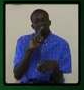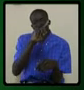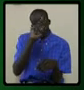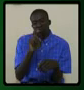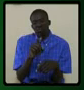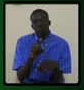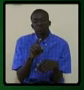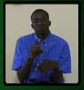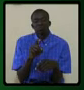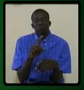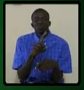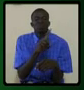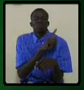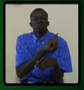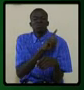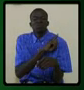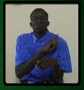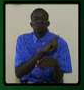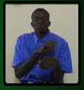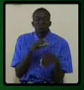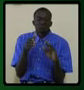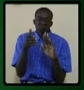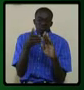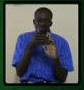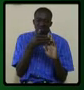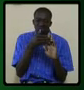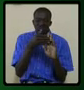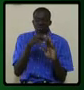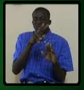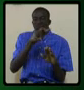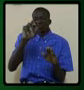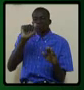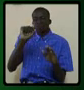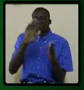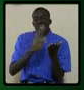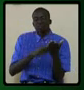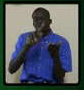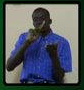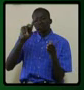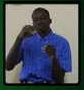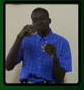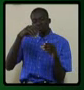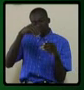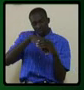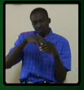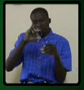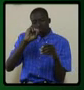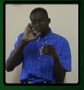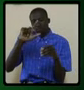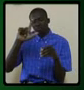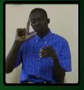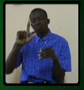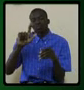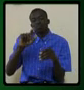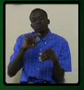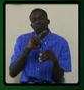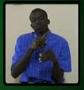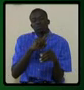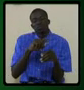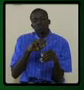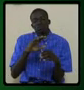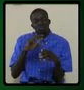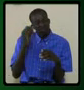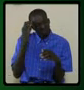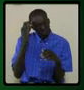question. Why do we need to store sodium and potassium under oil? I am sure that after